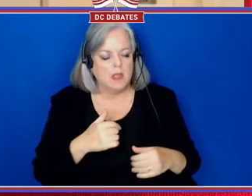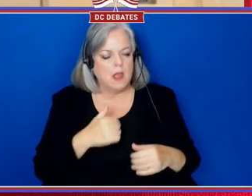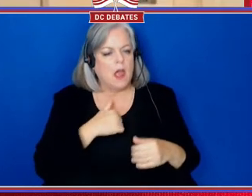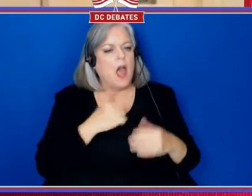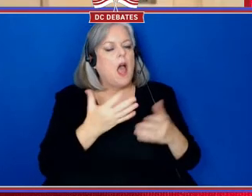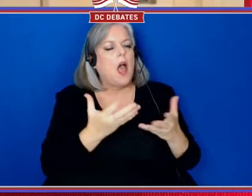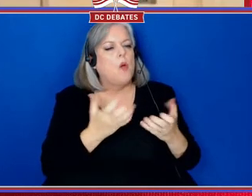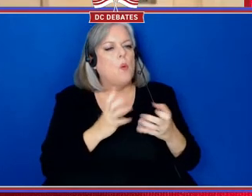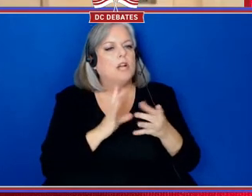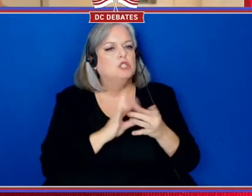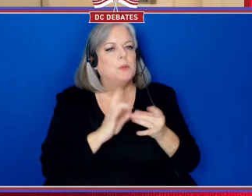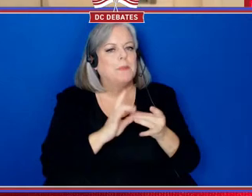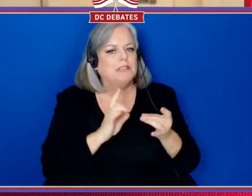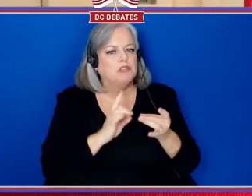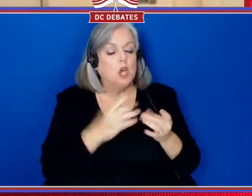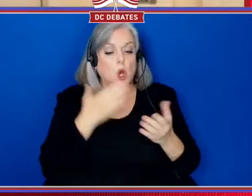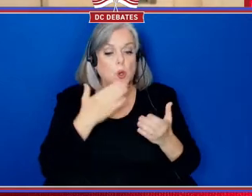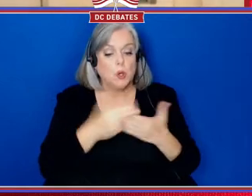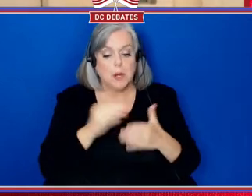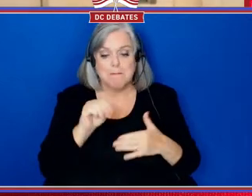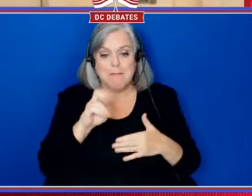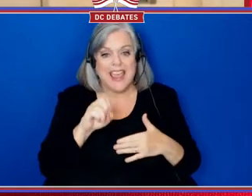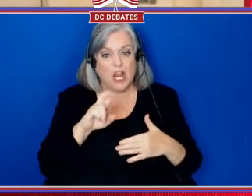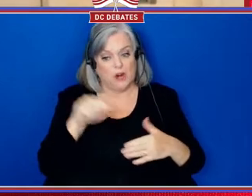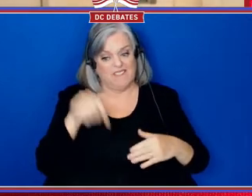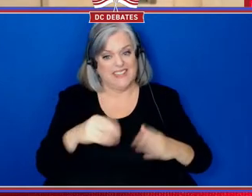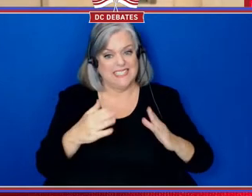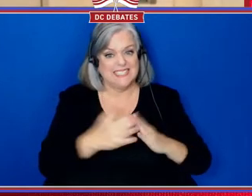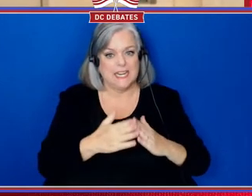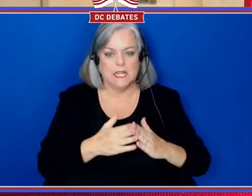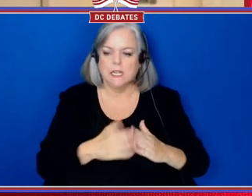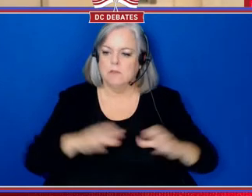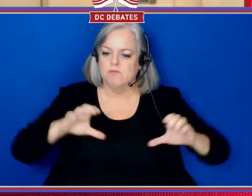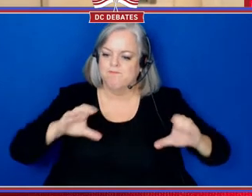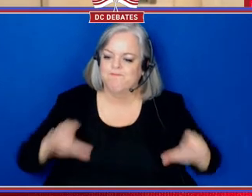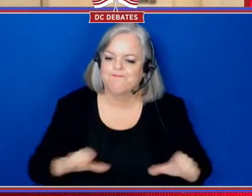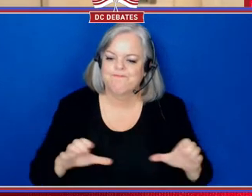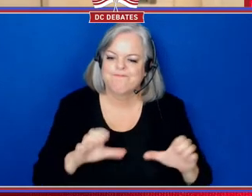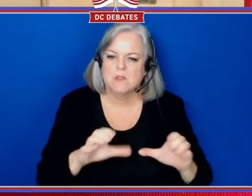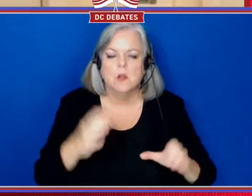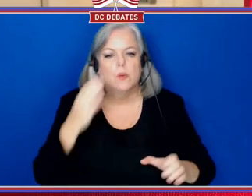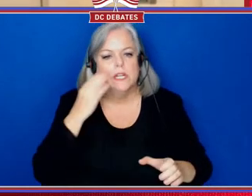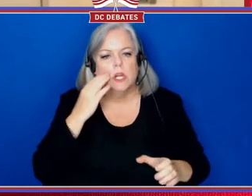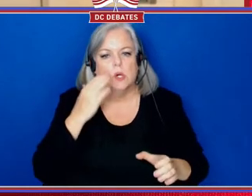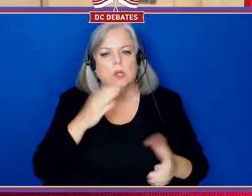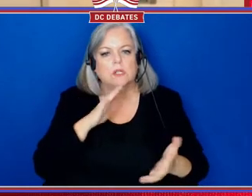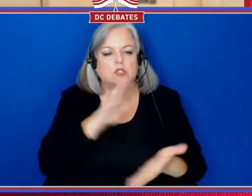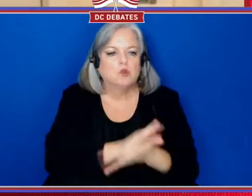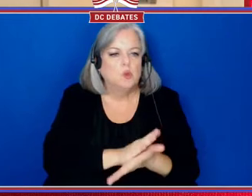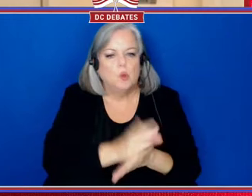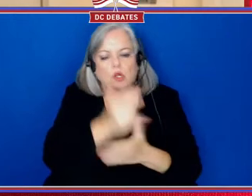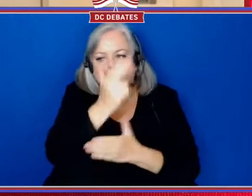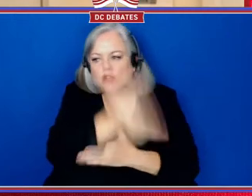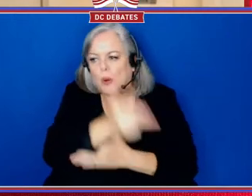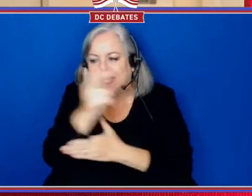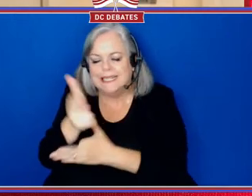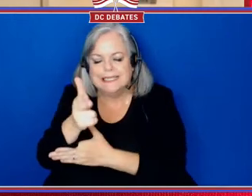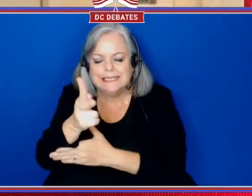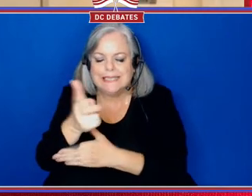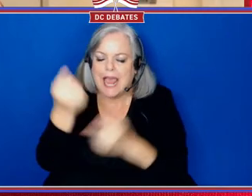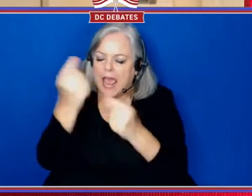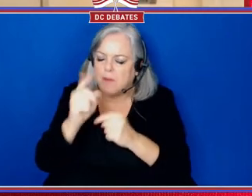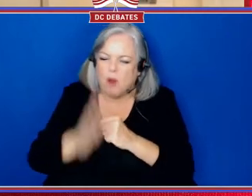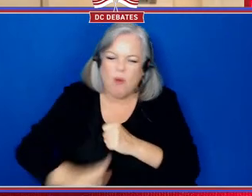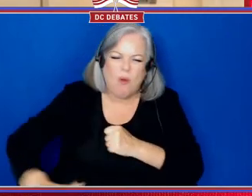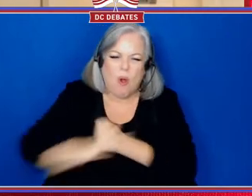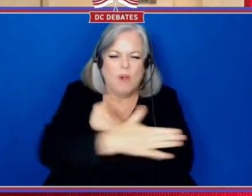a good mayor of this city will be proactive. We know that shootings, school shootings have happened all over the country. We